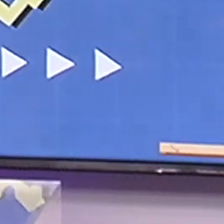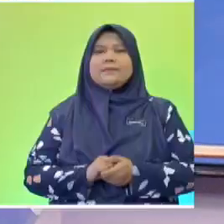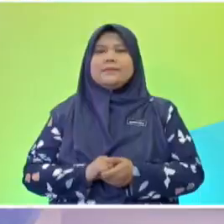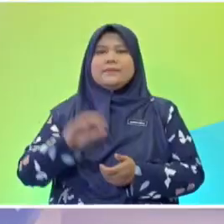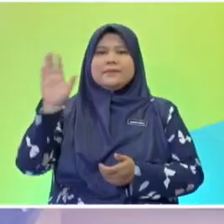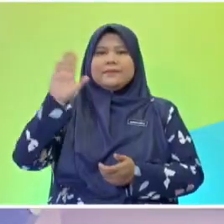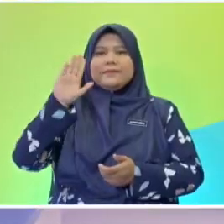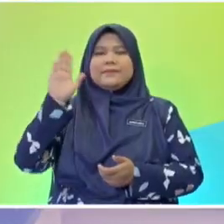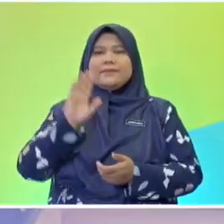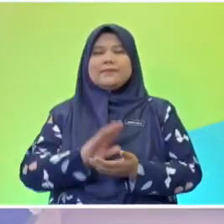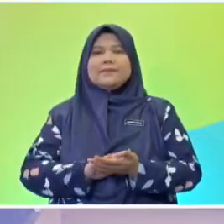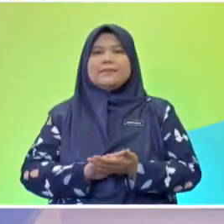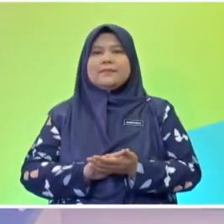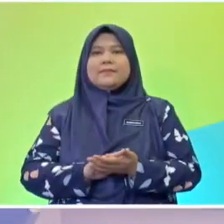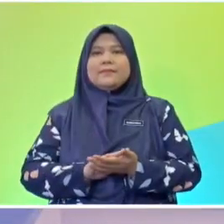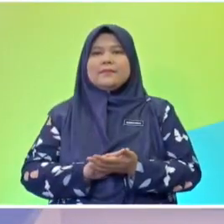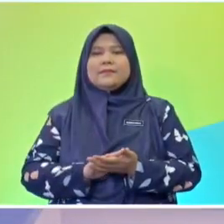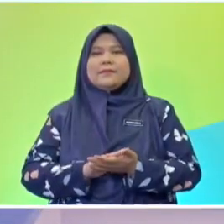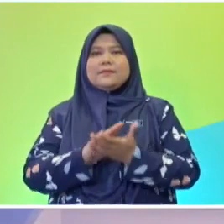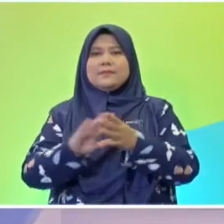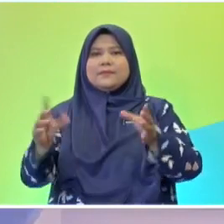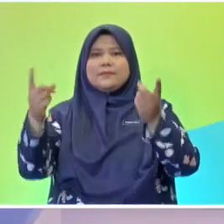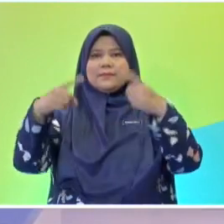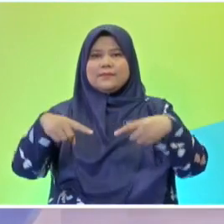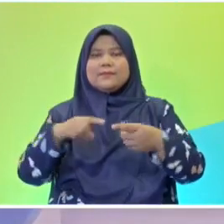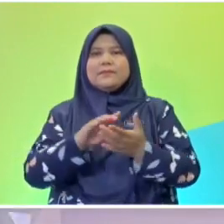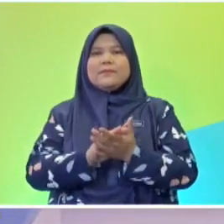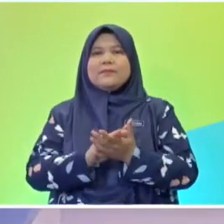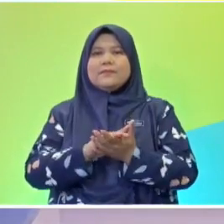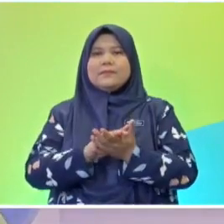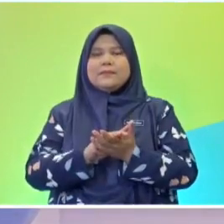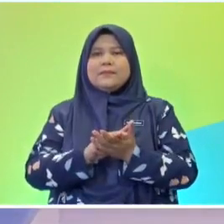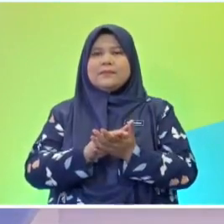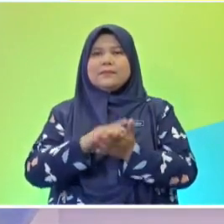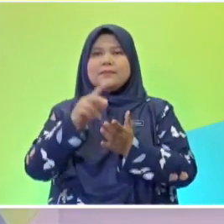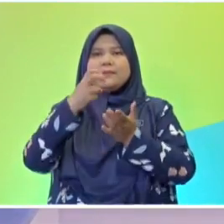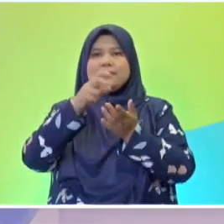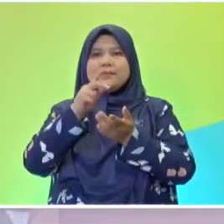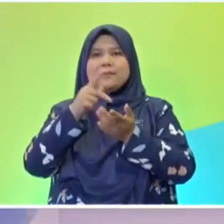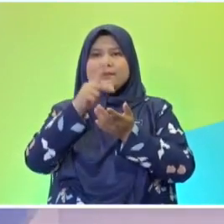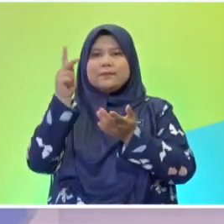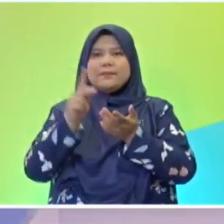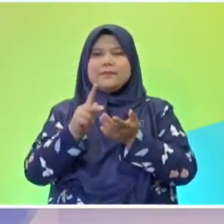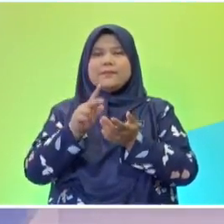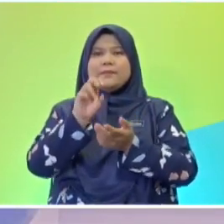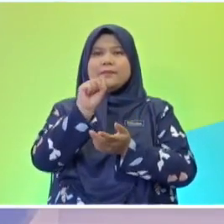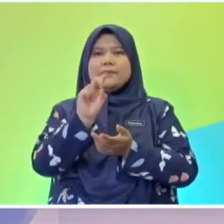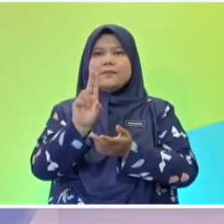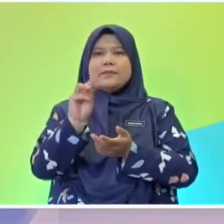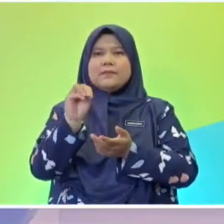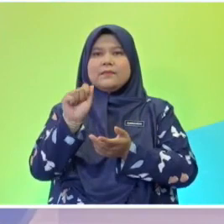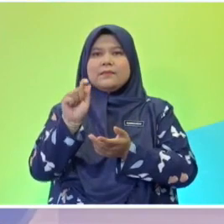Hi everyone, welcome to Pentaksiran Sumatif with me Chris MJ as your host only on